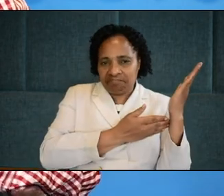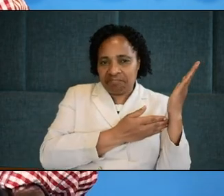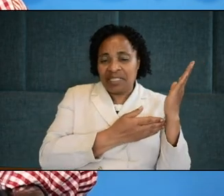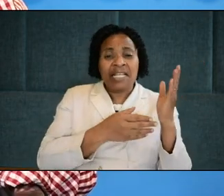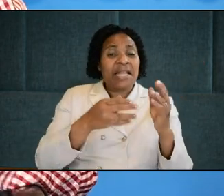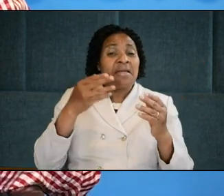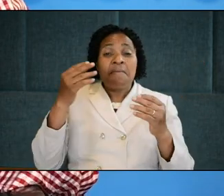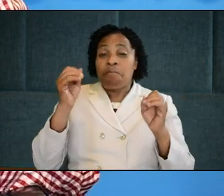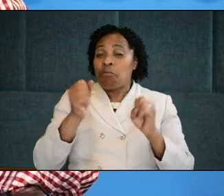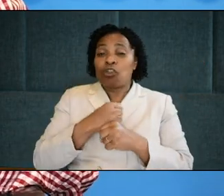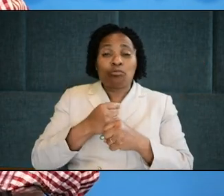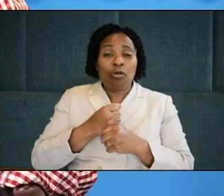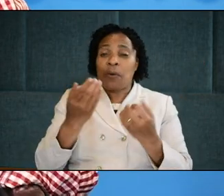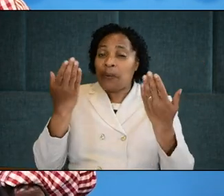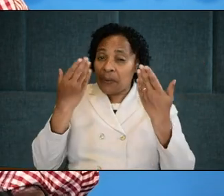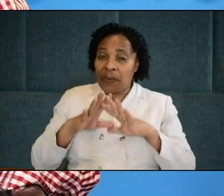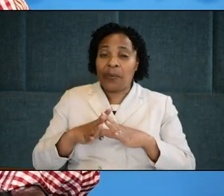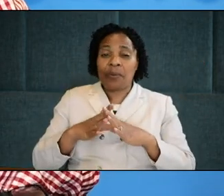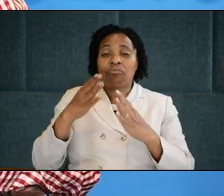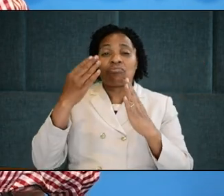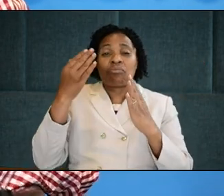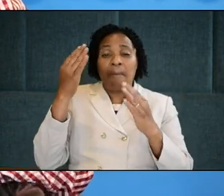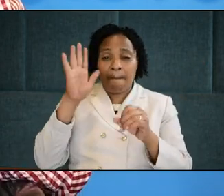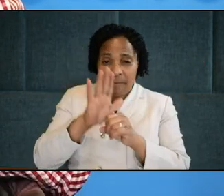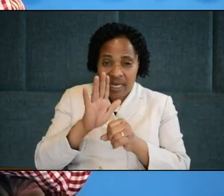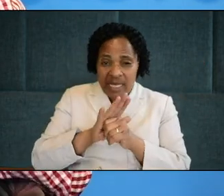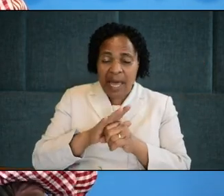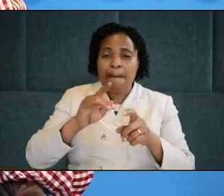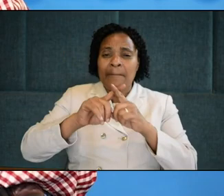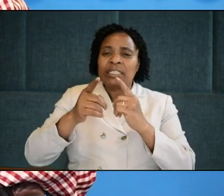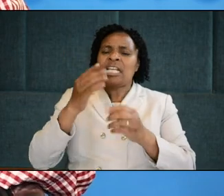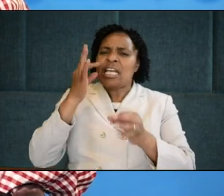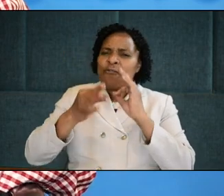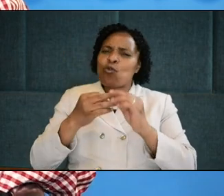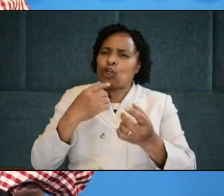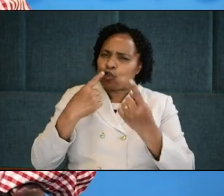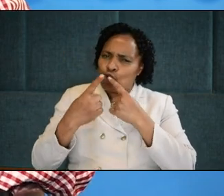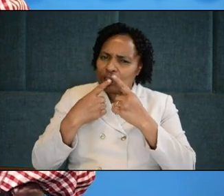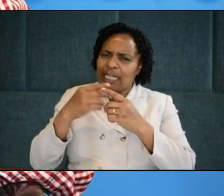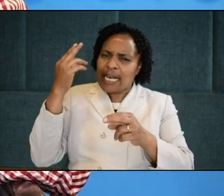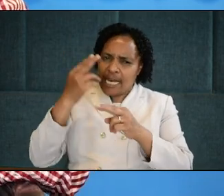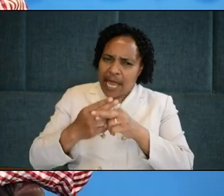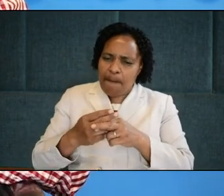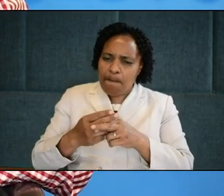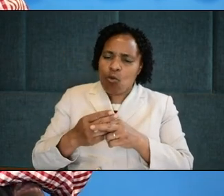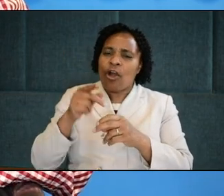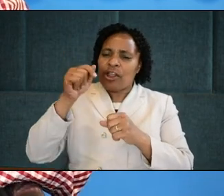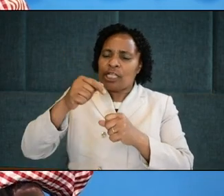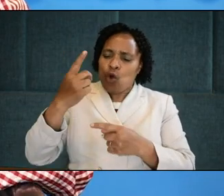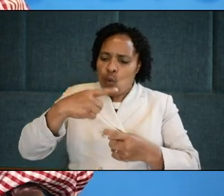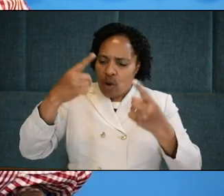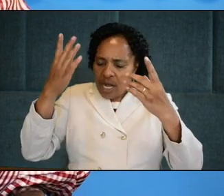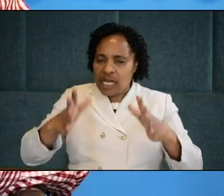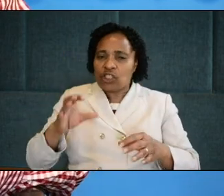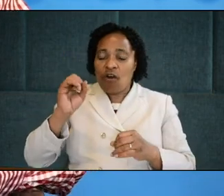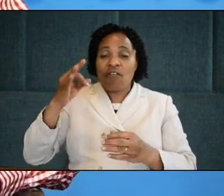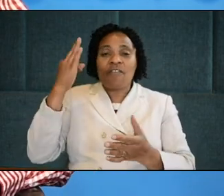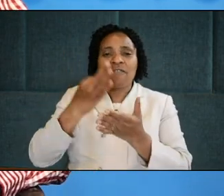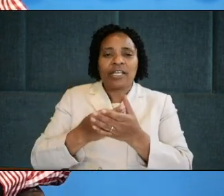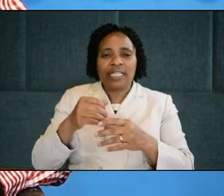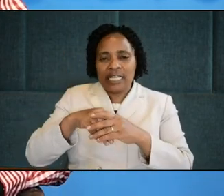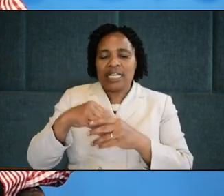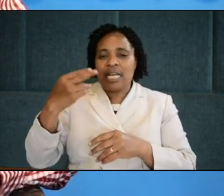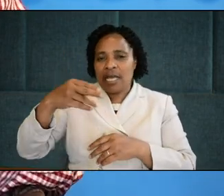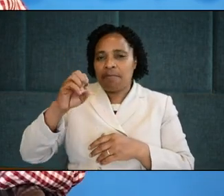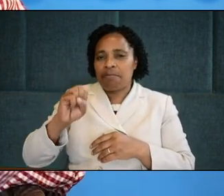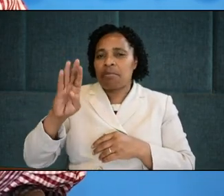it's not exhaustive, but if you're mentioned by name in this heroes of faith wall in Hebrews chapter